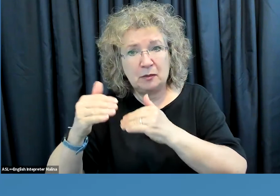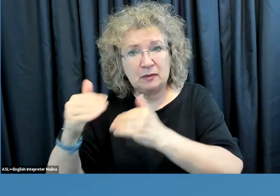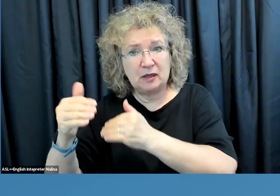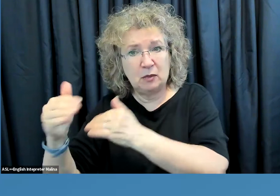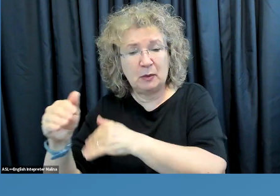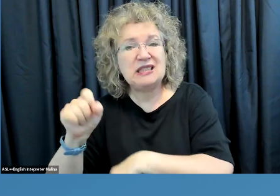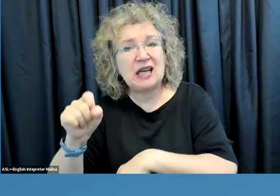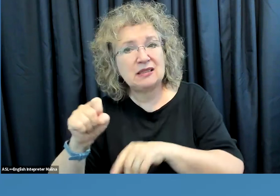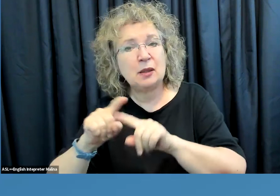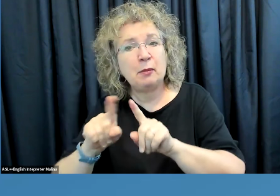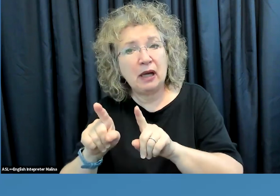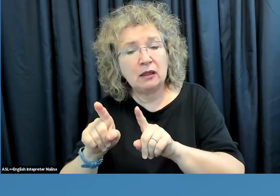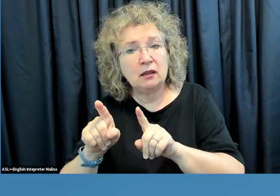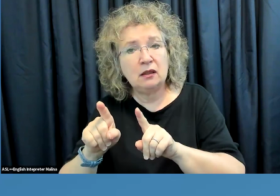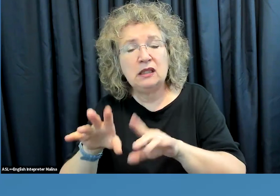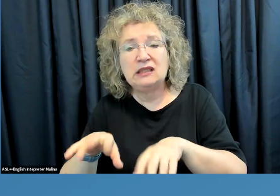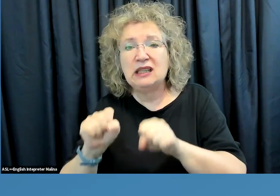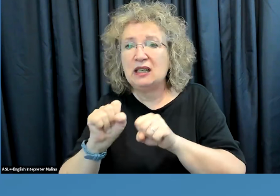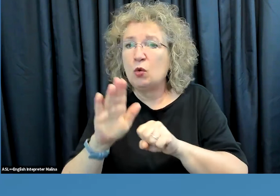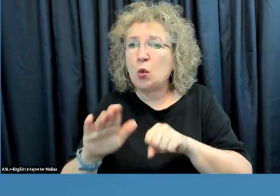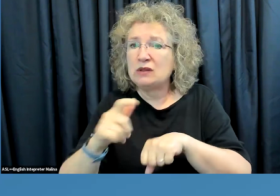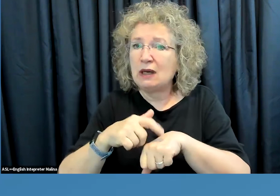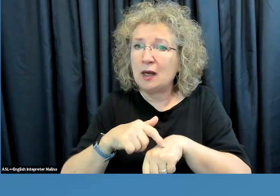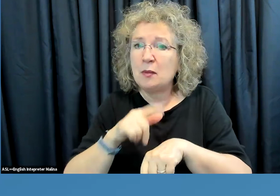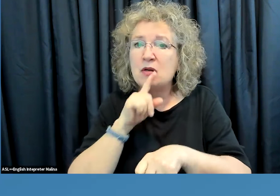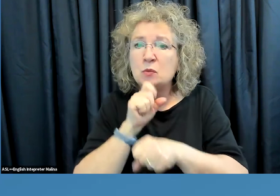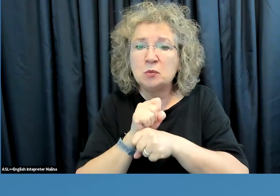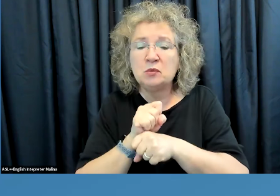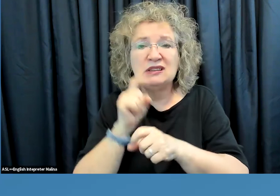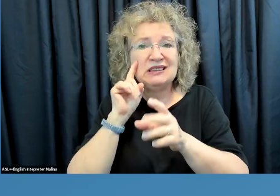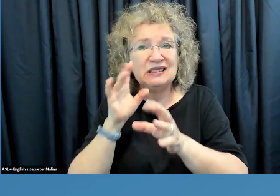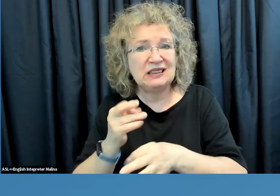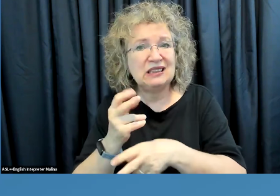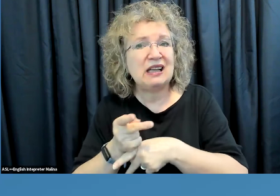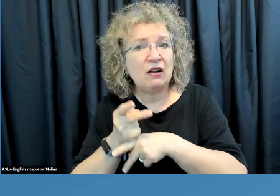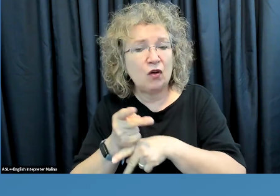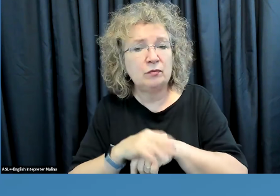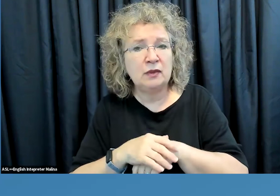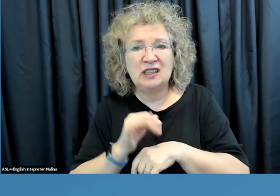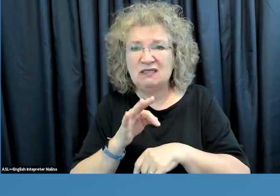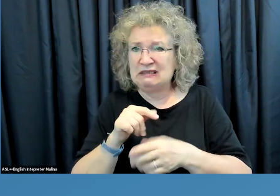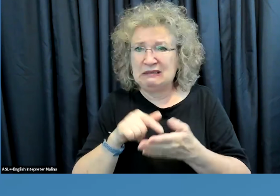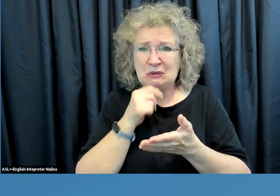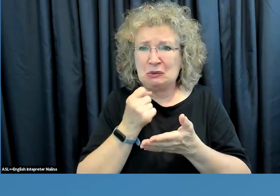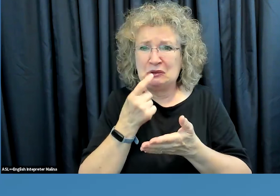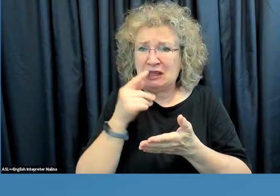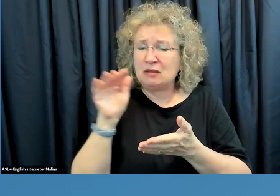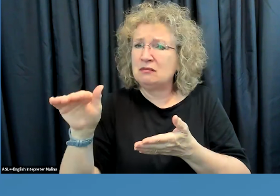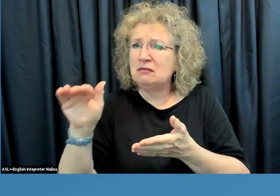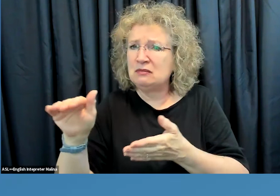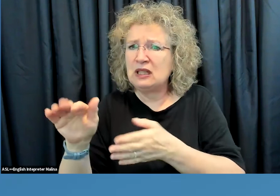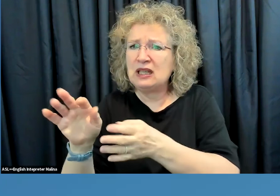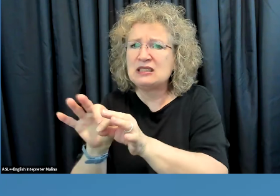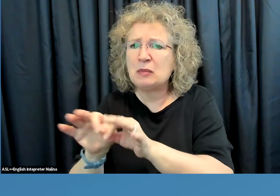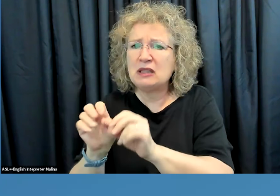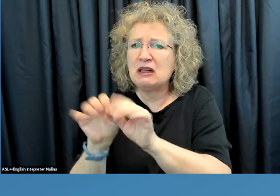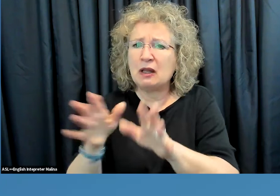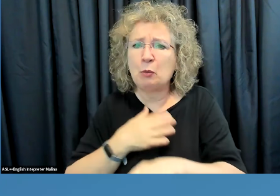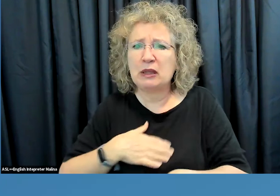take time to make careful decisions. If you need to, ask for clarification. If something doesn't sound